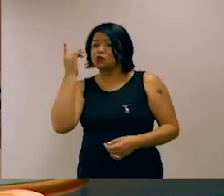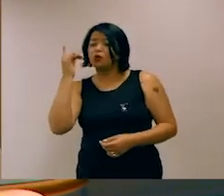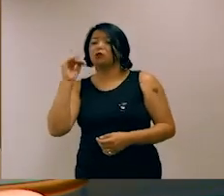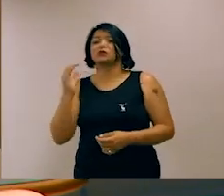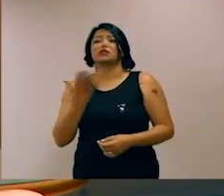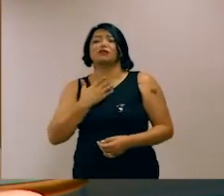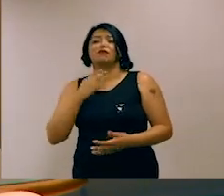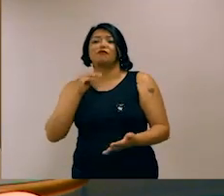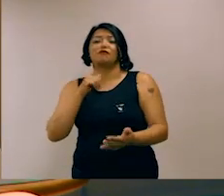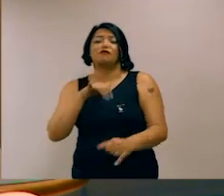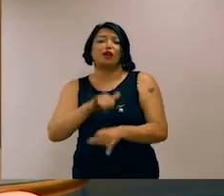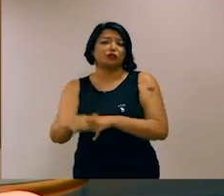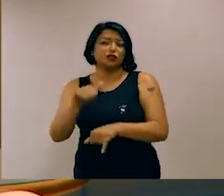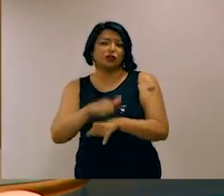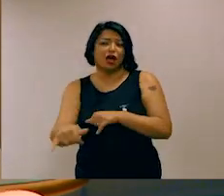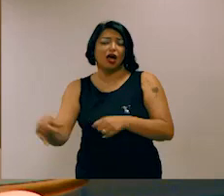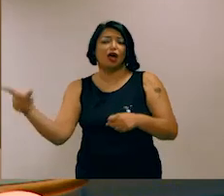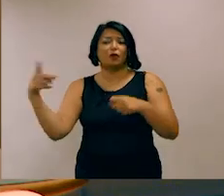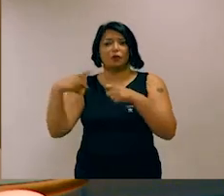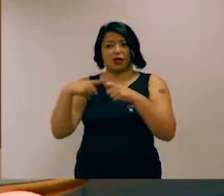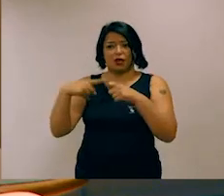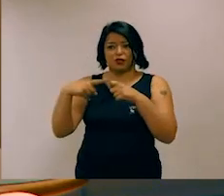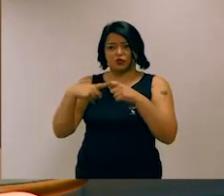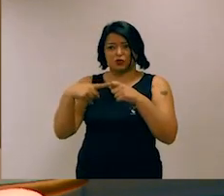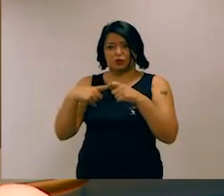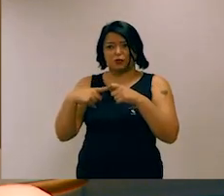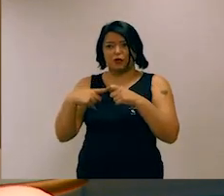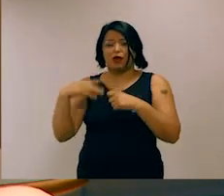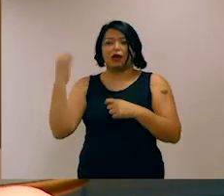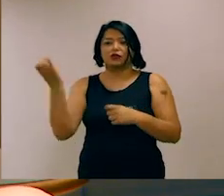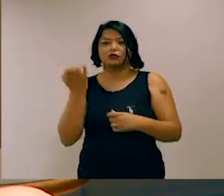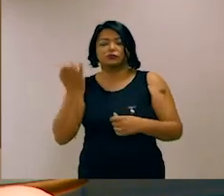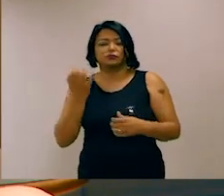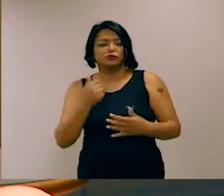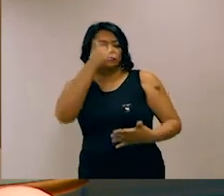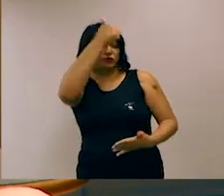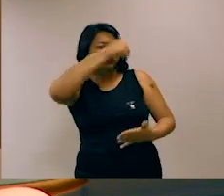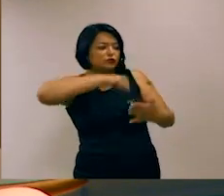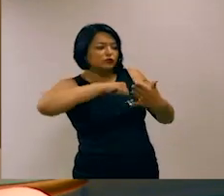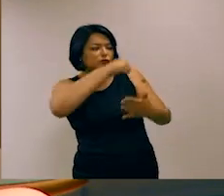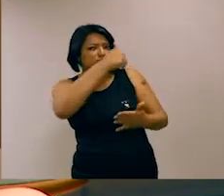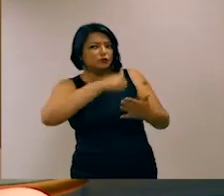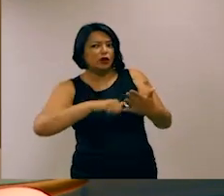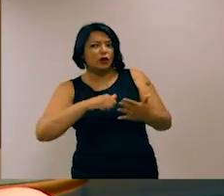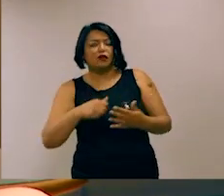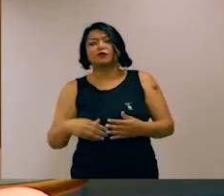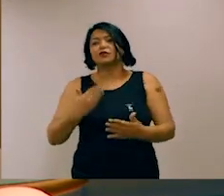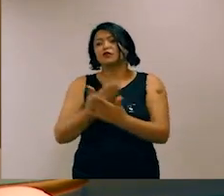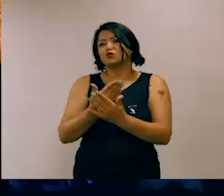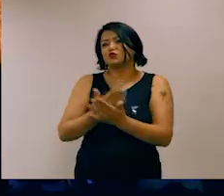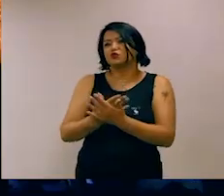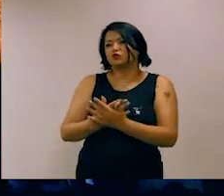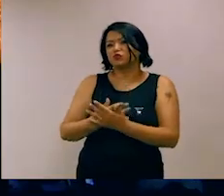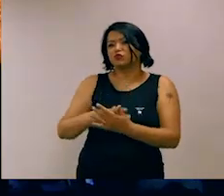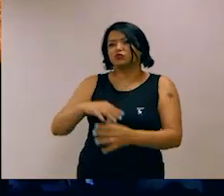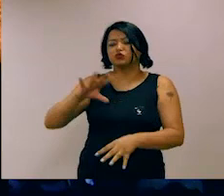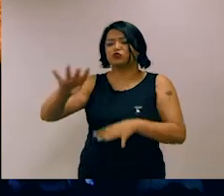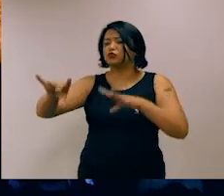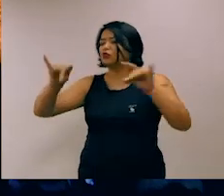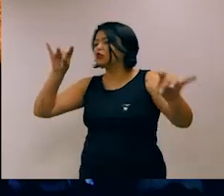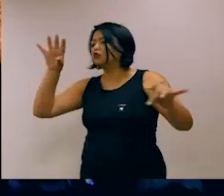doing it. So I also think maybe, well, I'm not sure, but I think data bias problems are